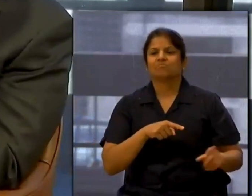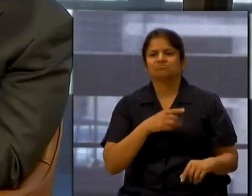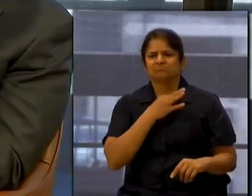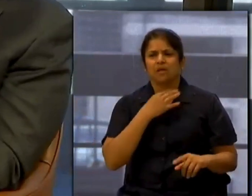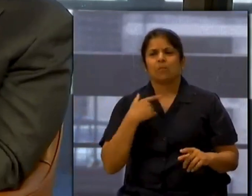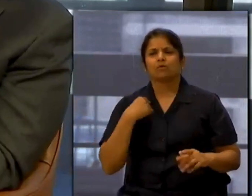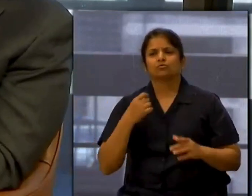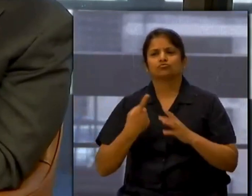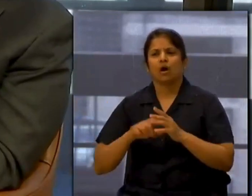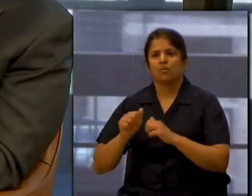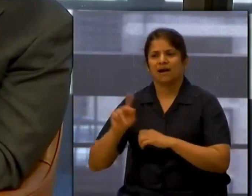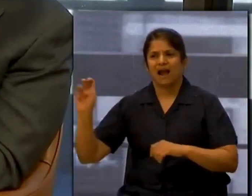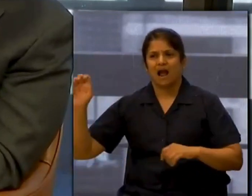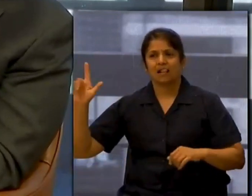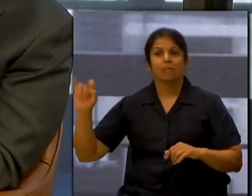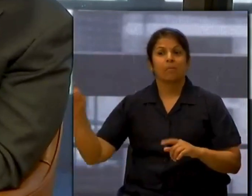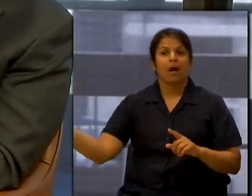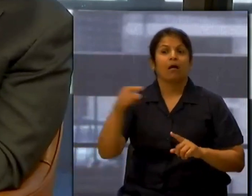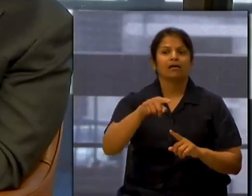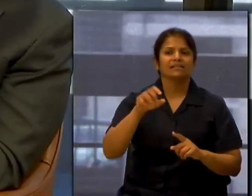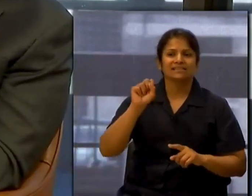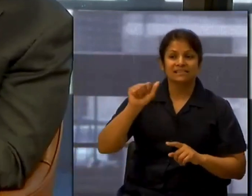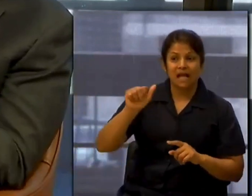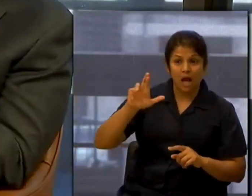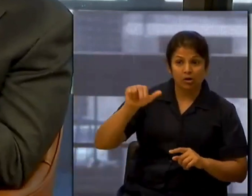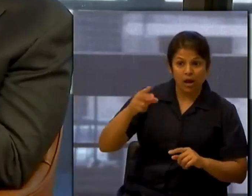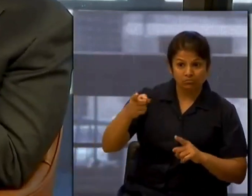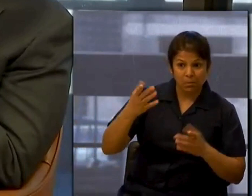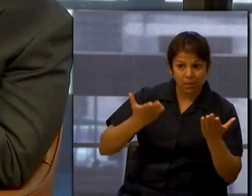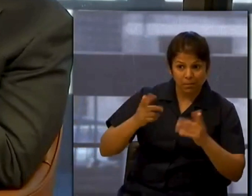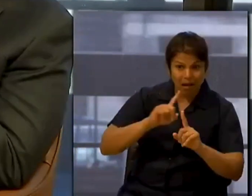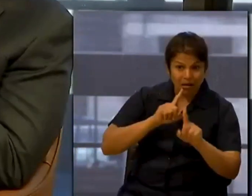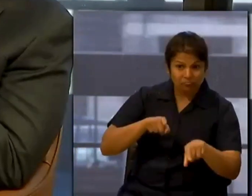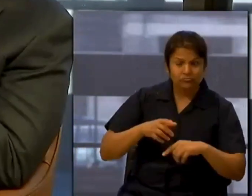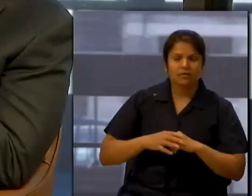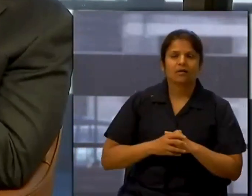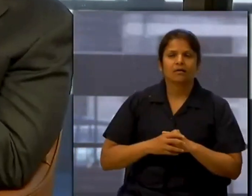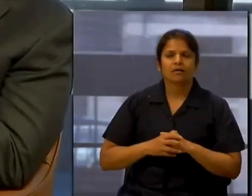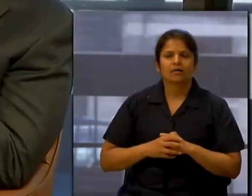might have thoughts as well, or others as well, is how does that